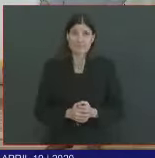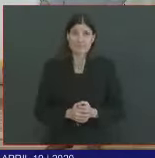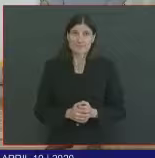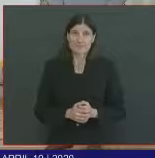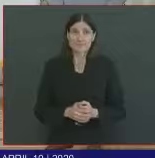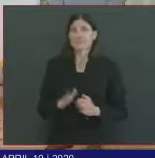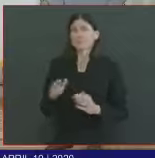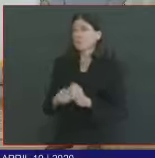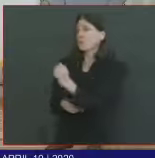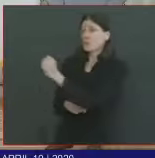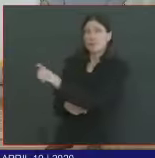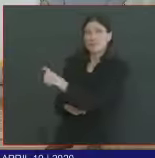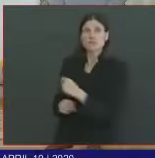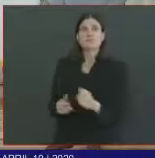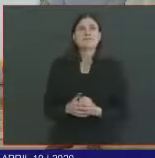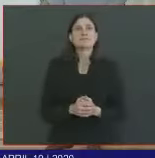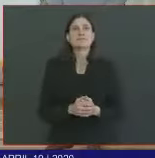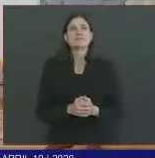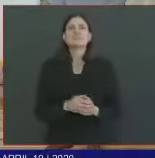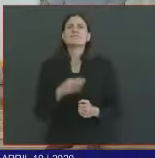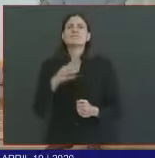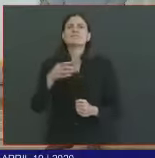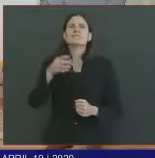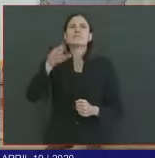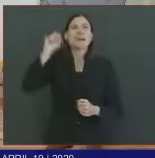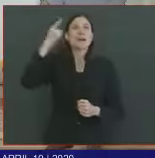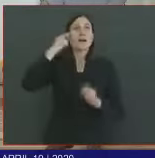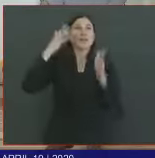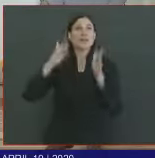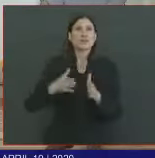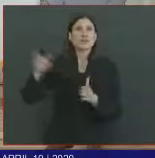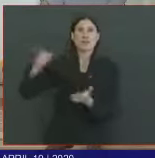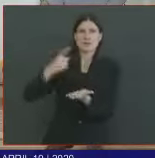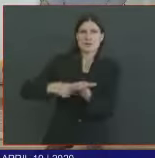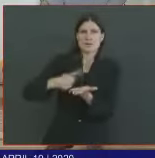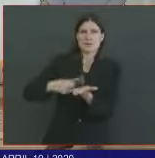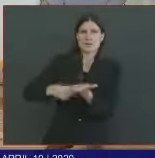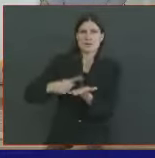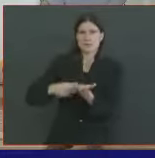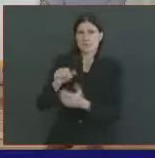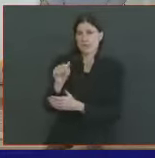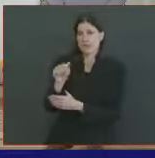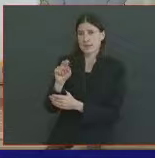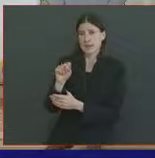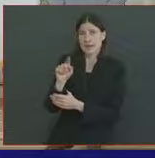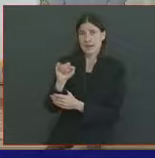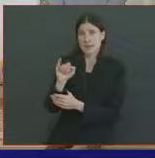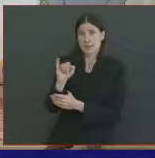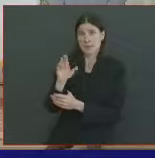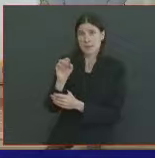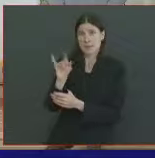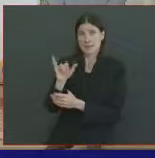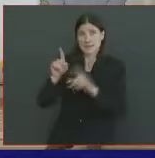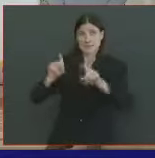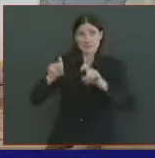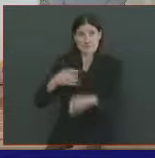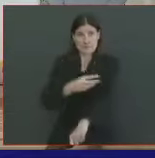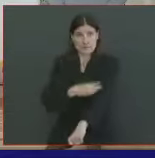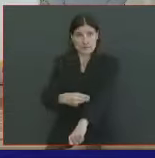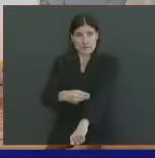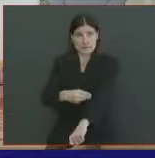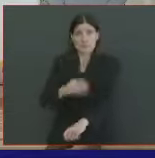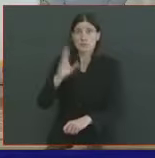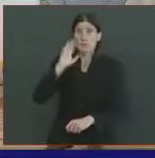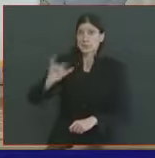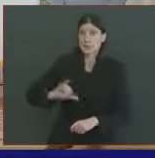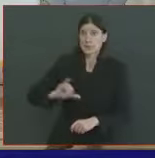for thousands this week. Where does Rhode Island stand in an effort to do the same? So we're a few weeks away from that. We are